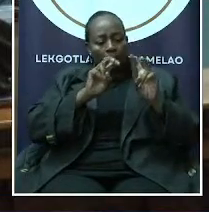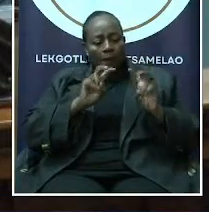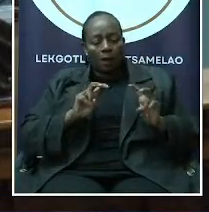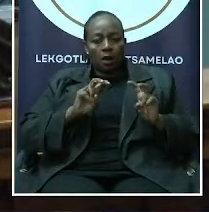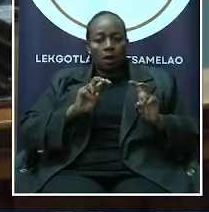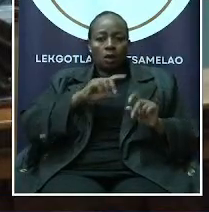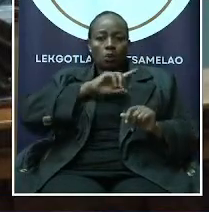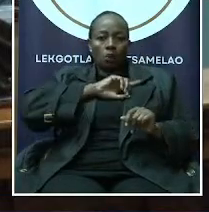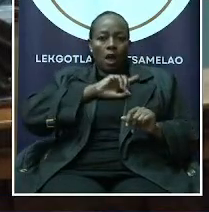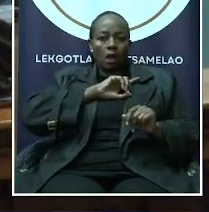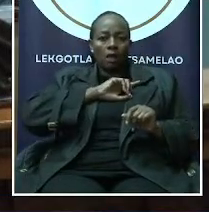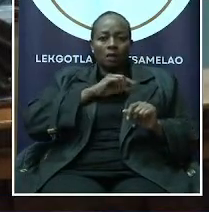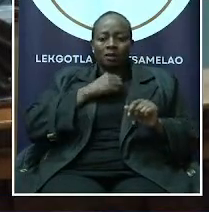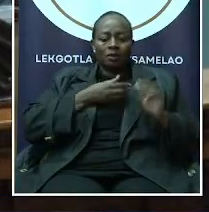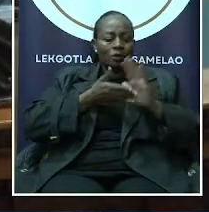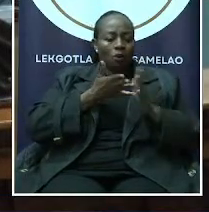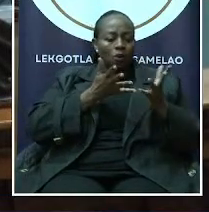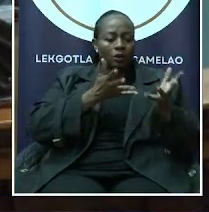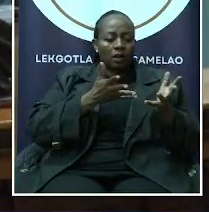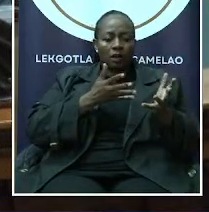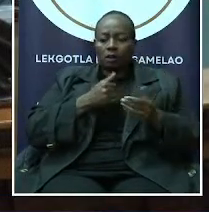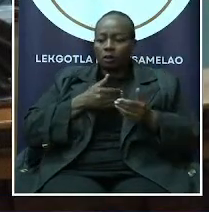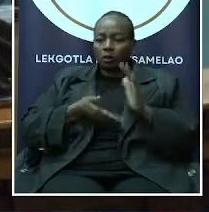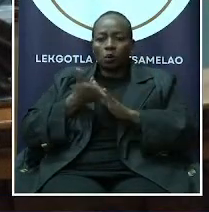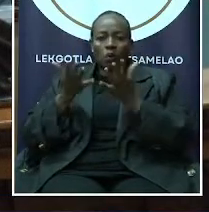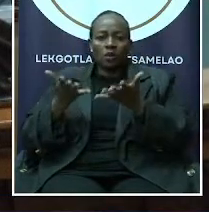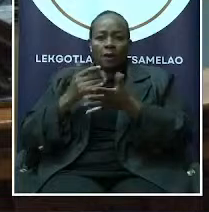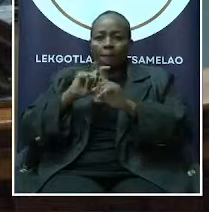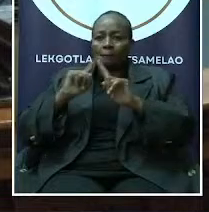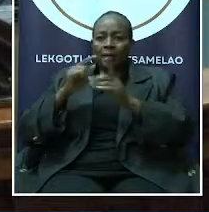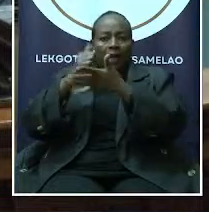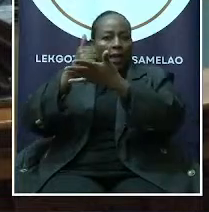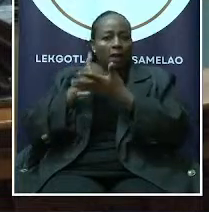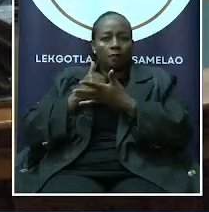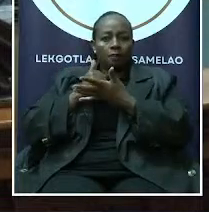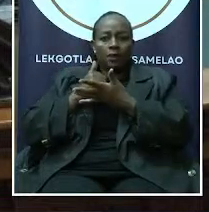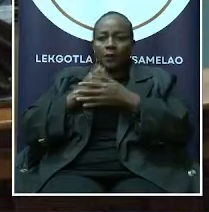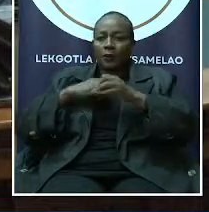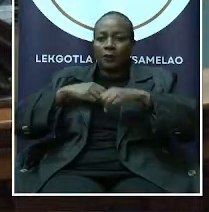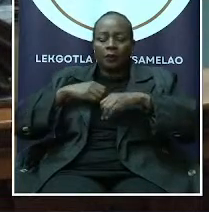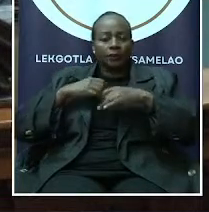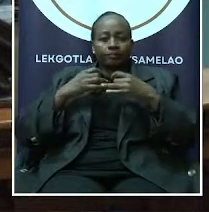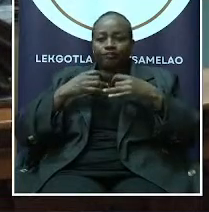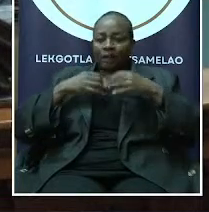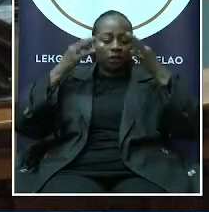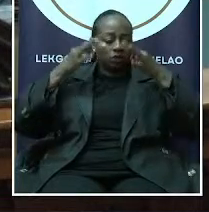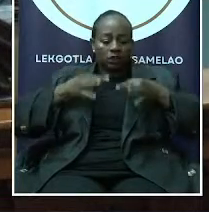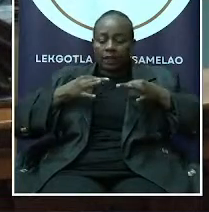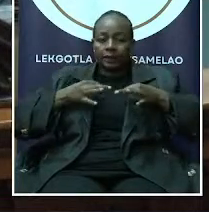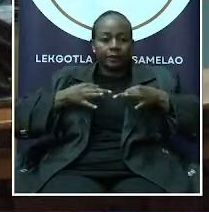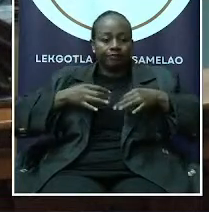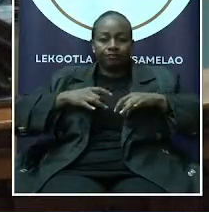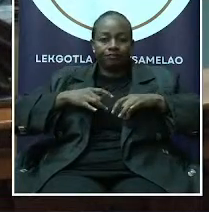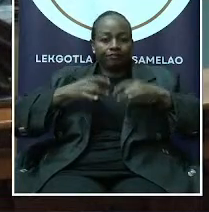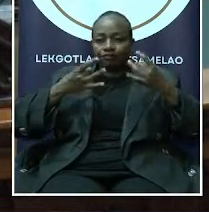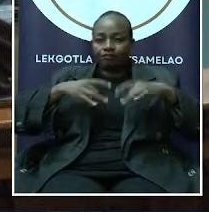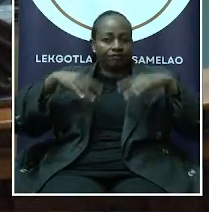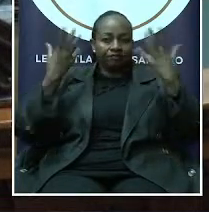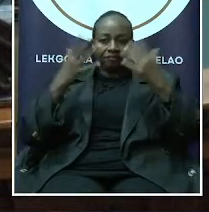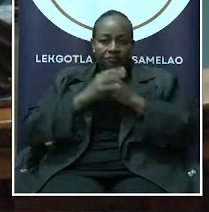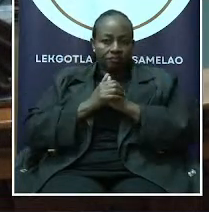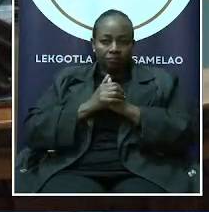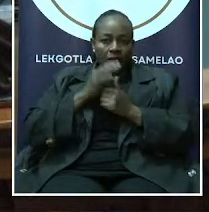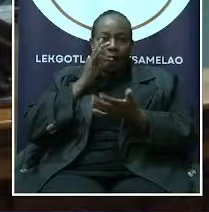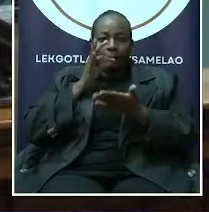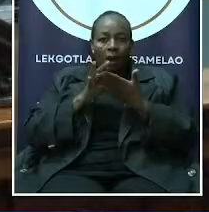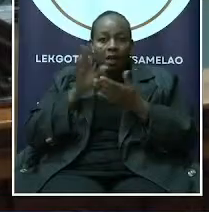taken from pillar to post until you ultimately give up on applying for the